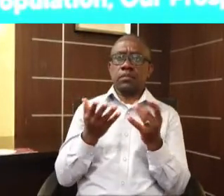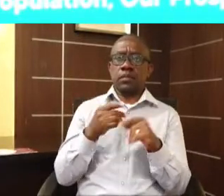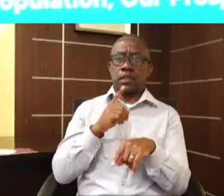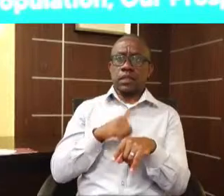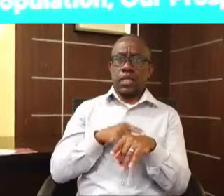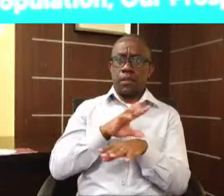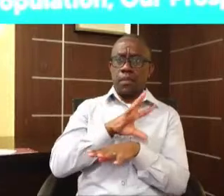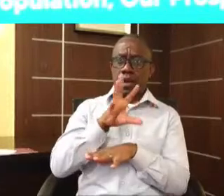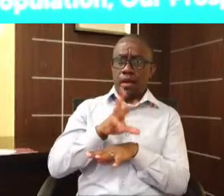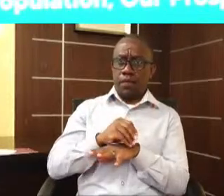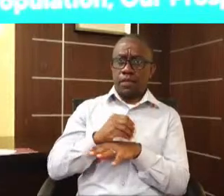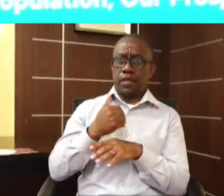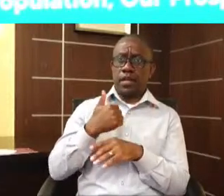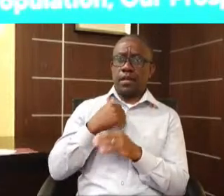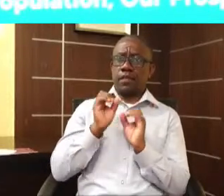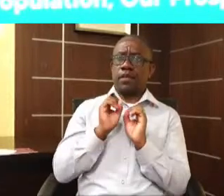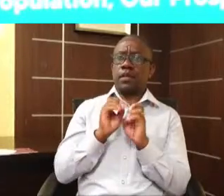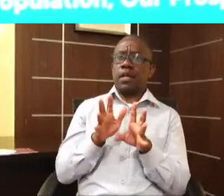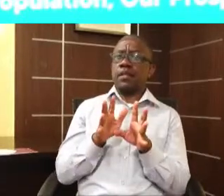not have